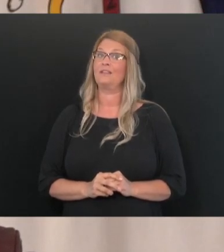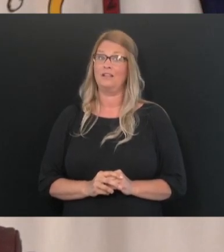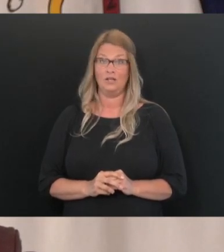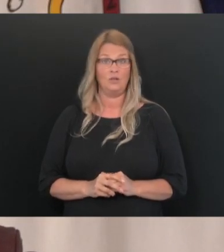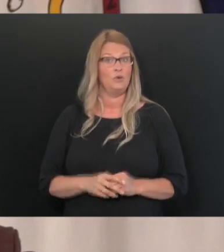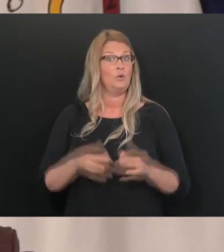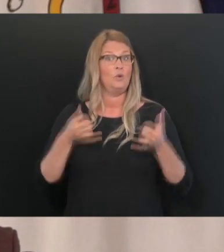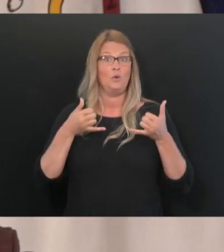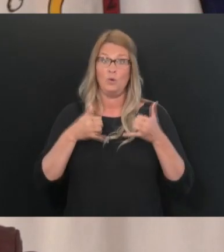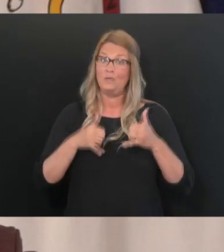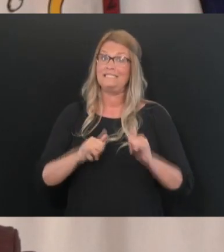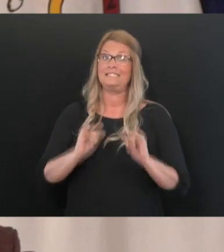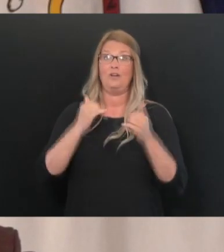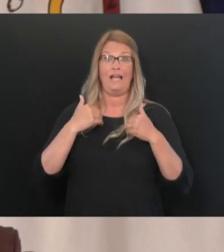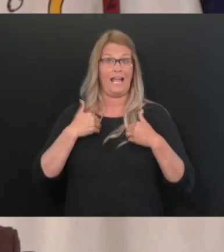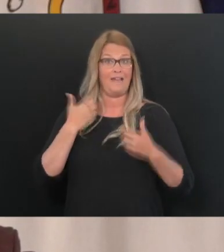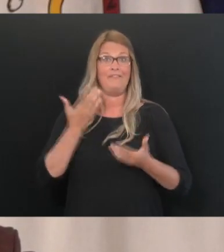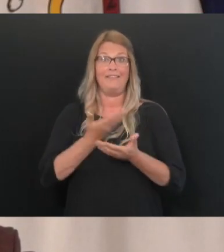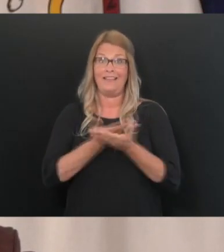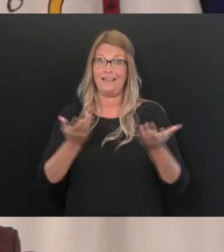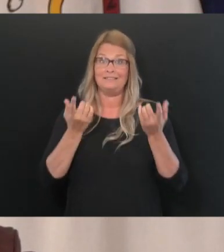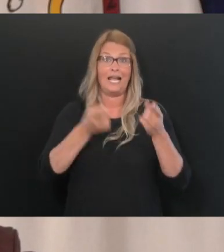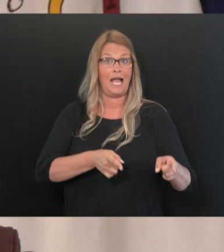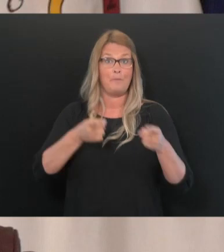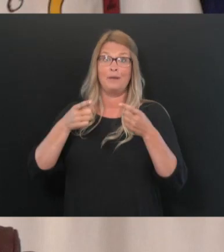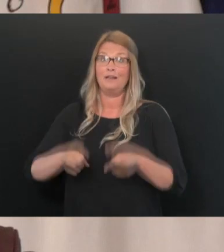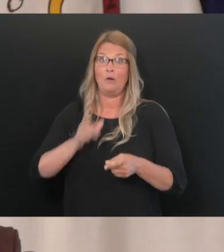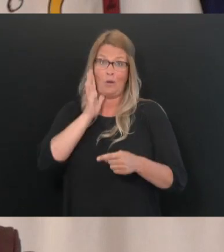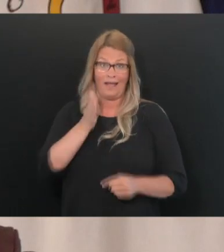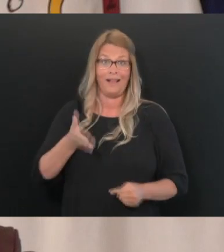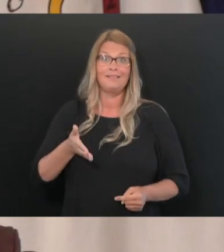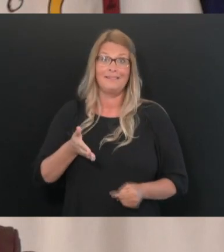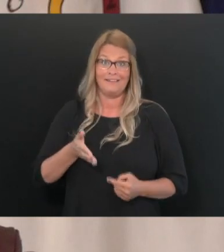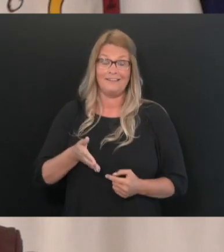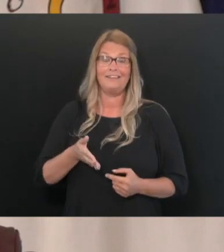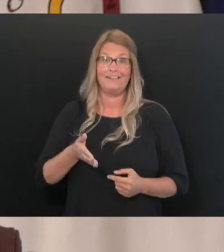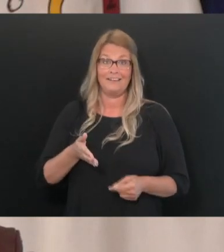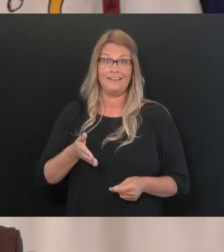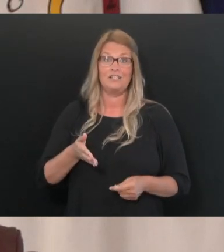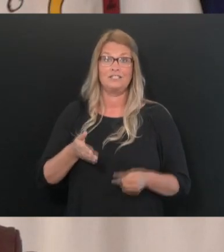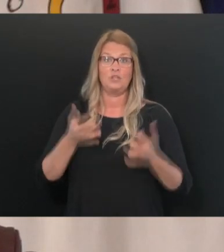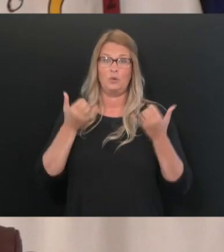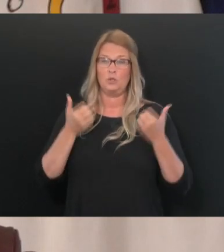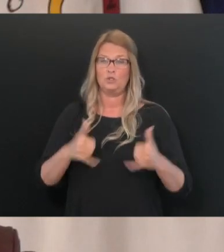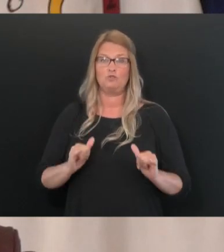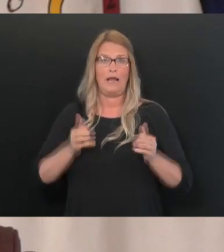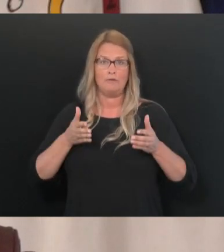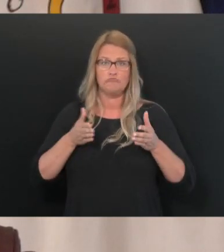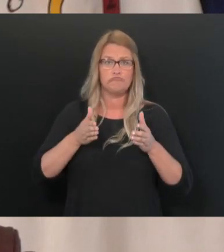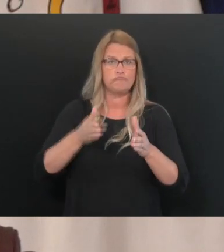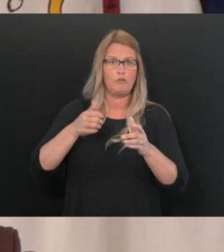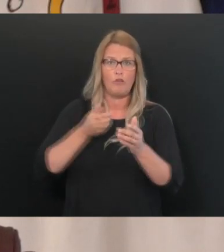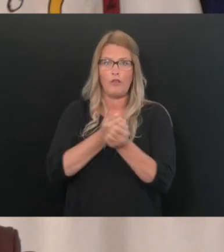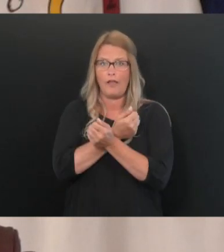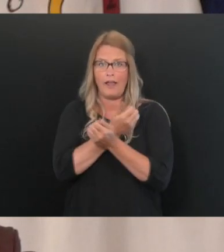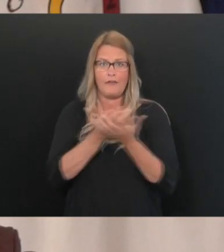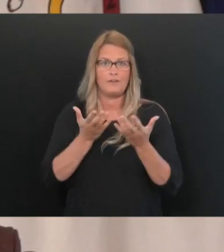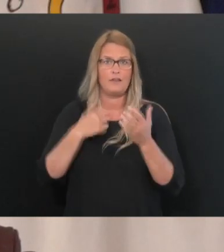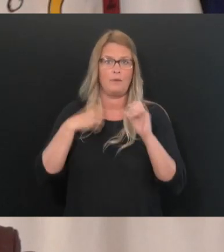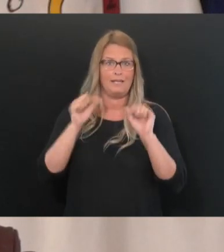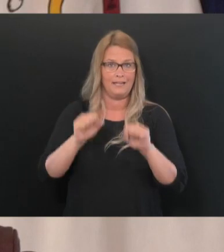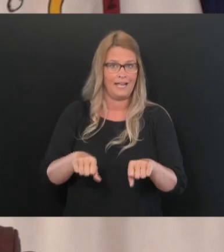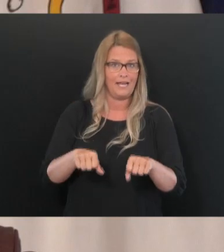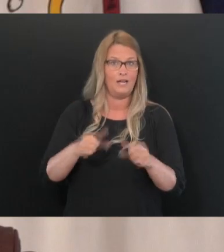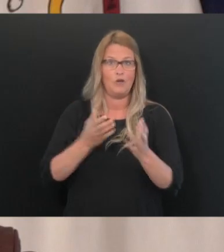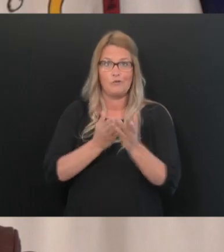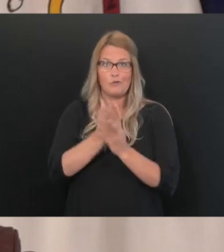still got rough seas in front of us, and we're going to try to navigate as best we possibly can through those, but we're never